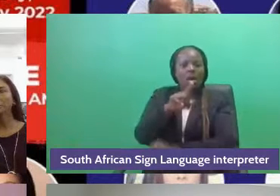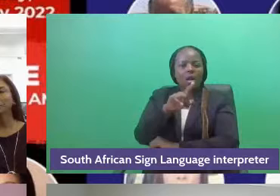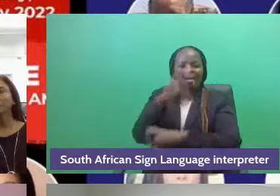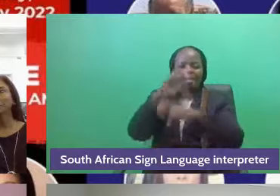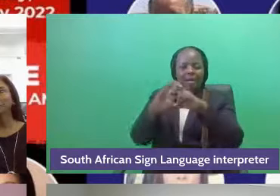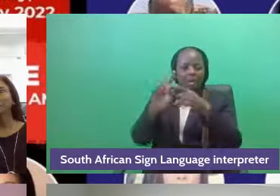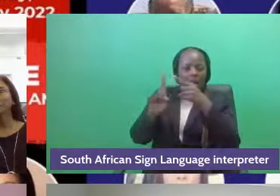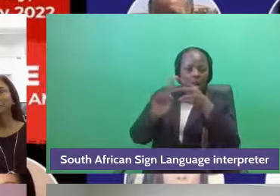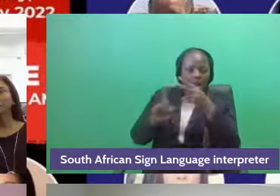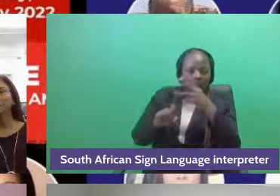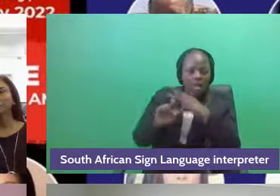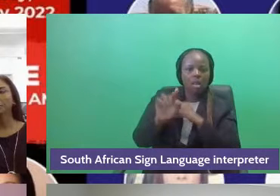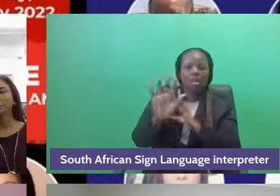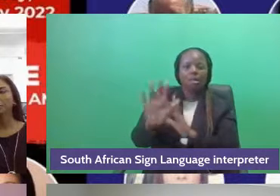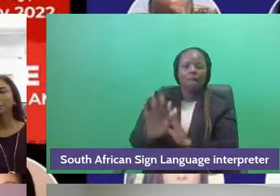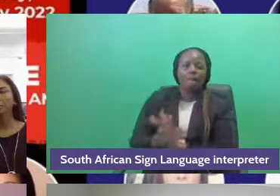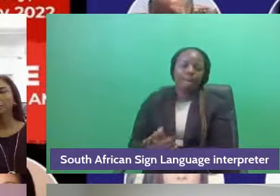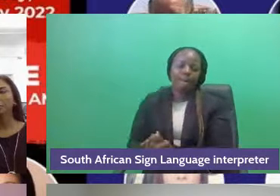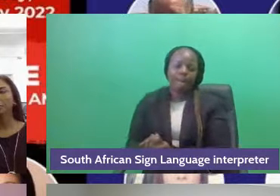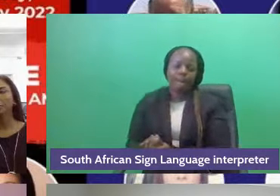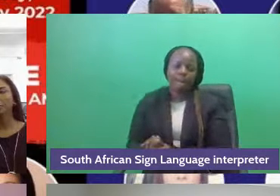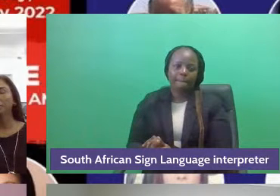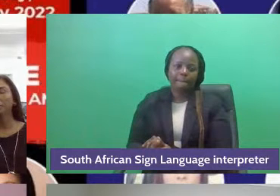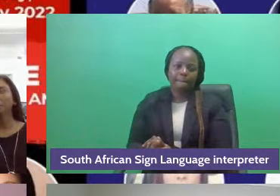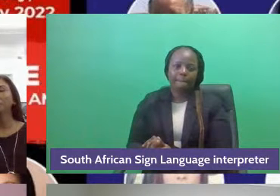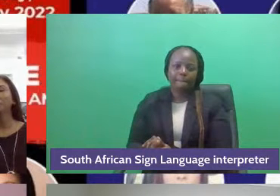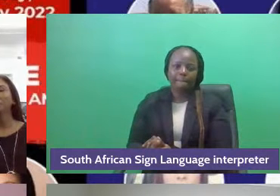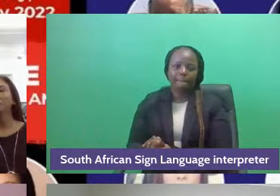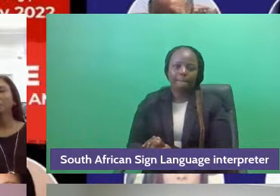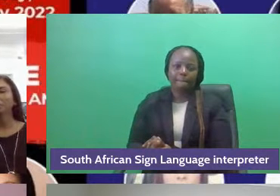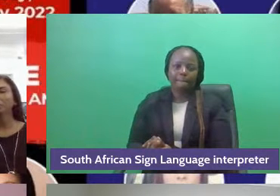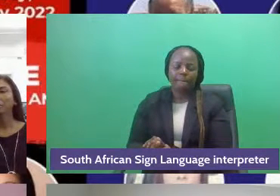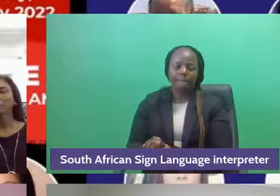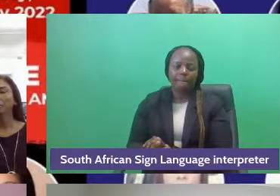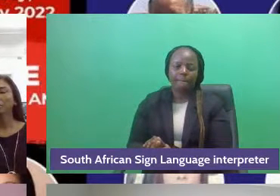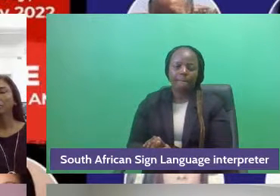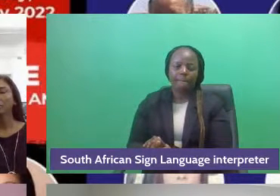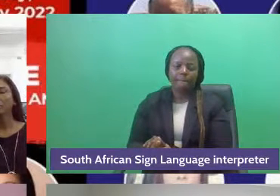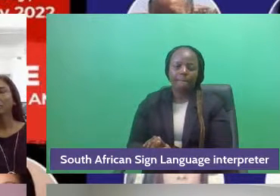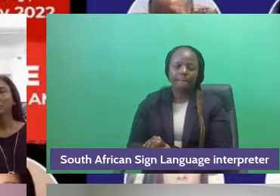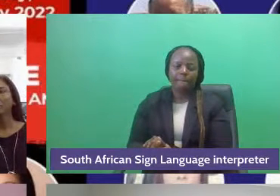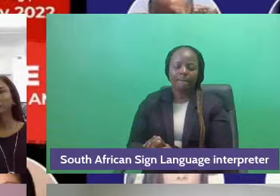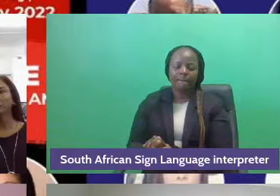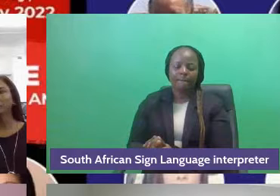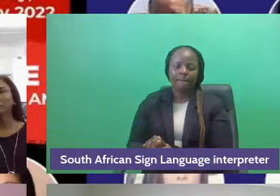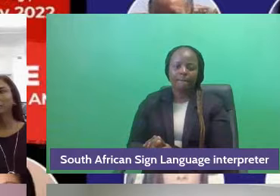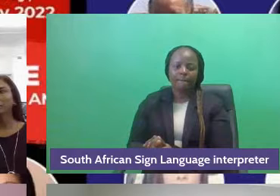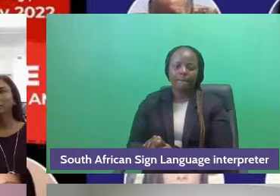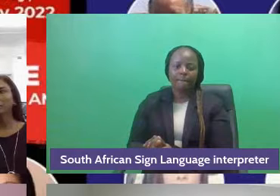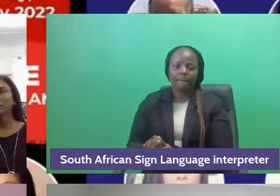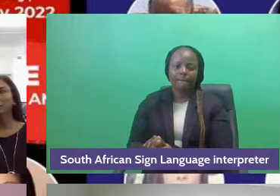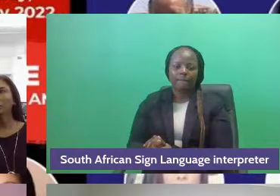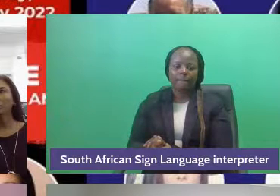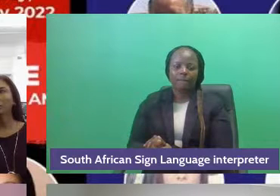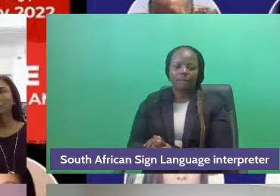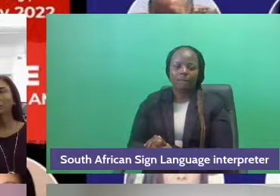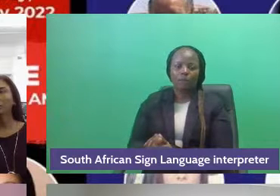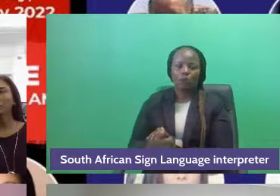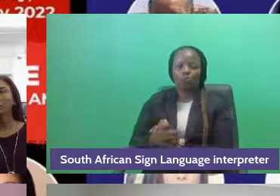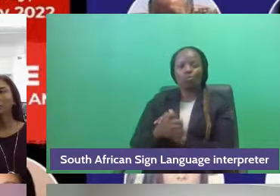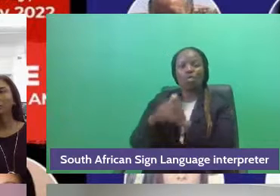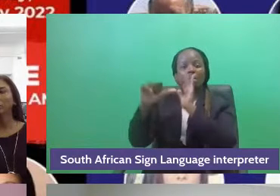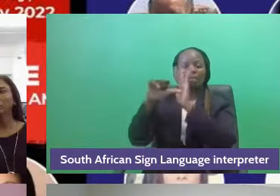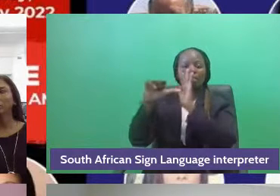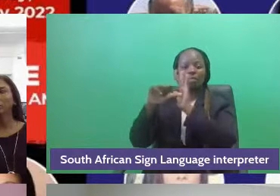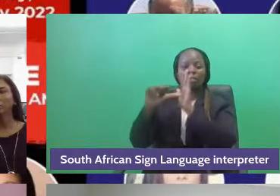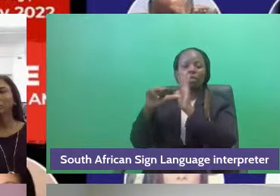they need. Awareness, another important thing is awareness by government, all